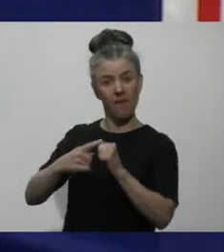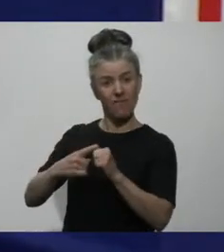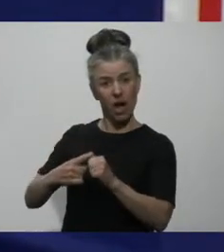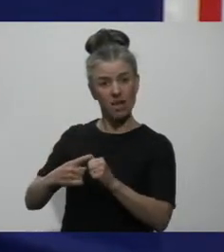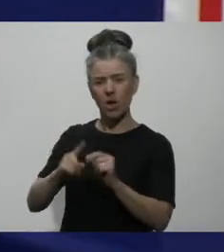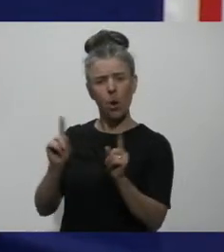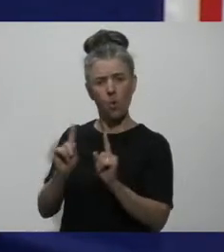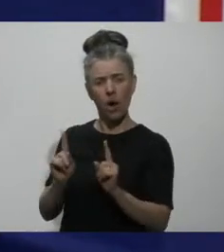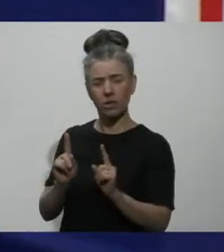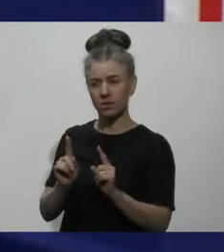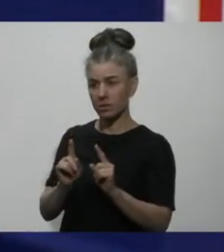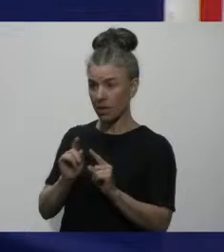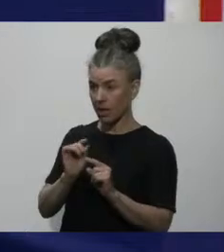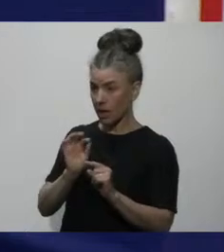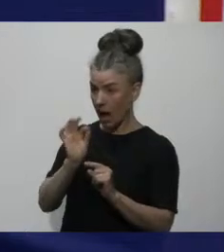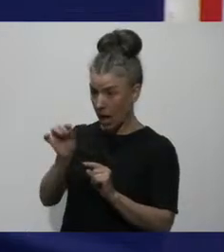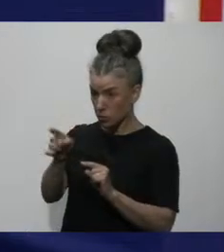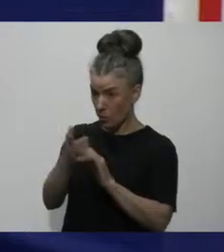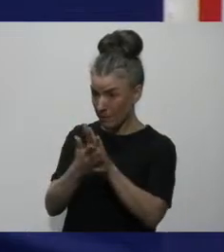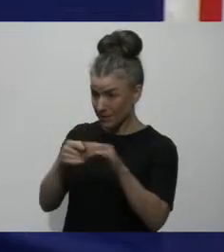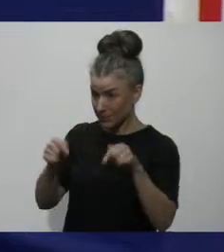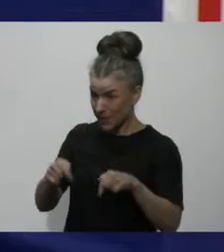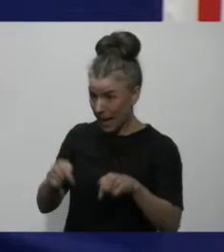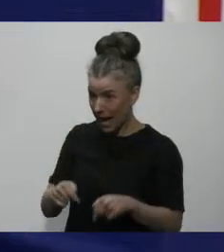You mean today?